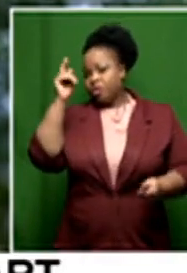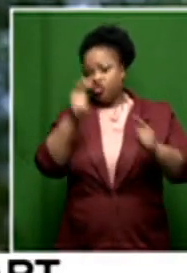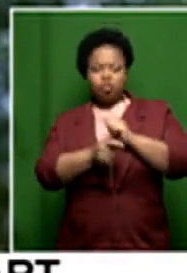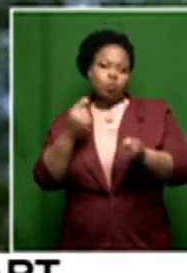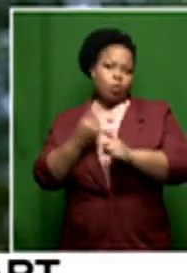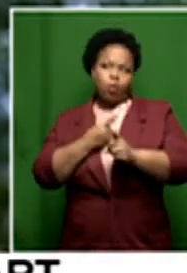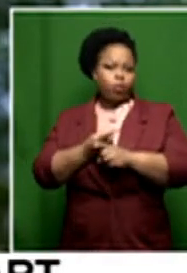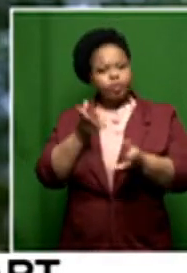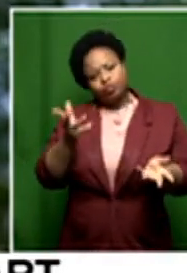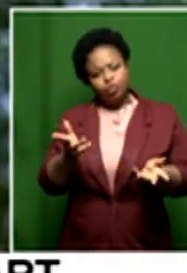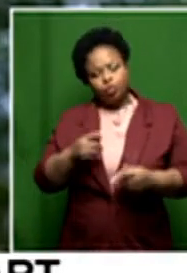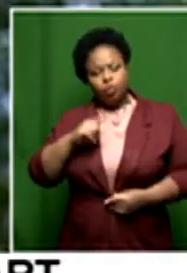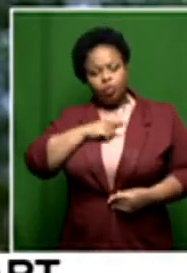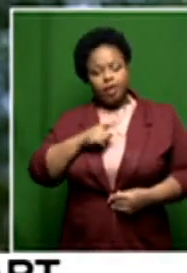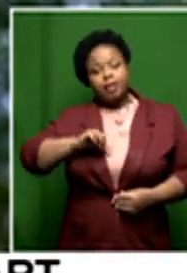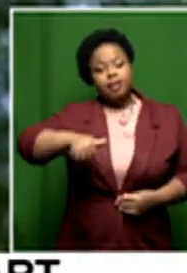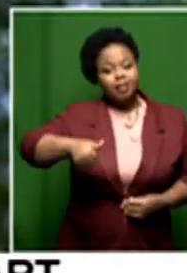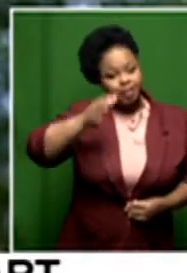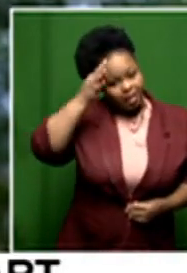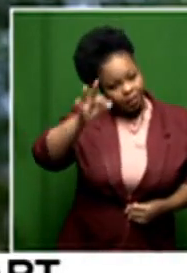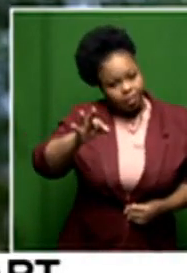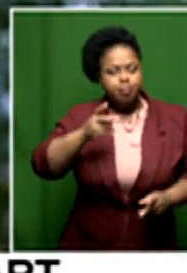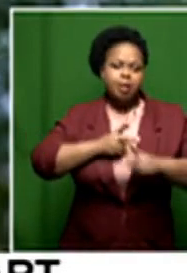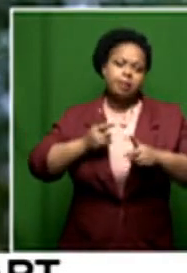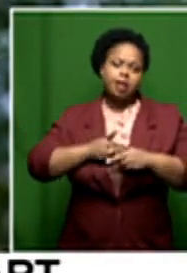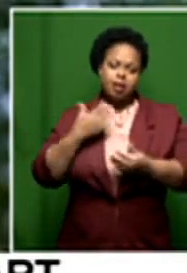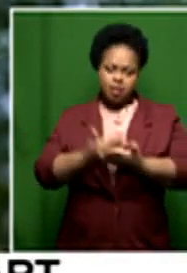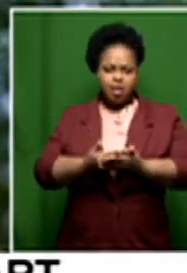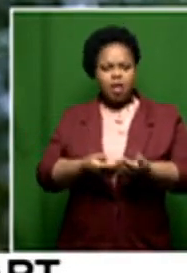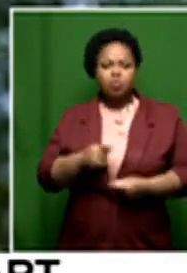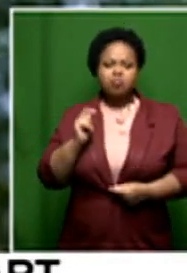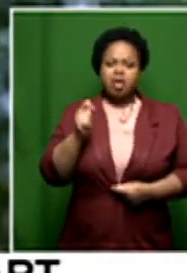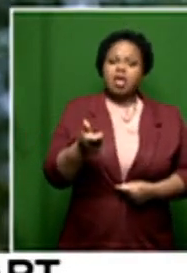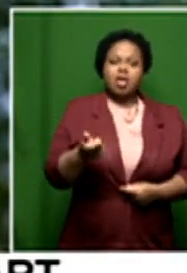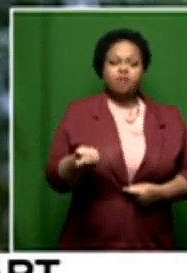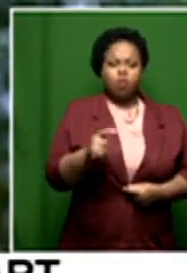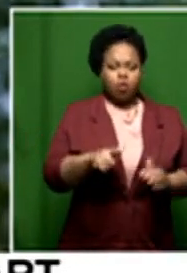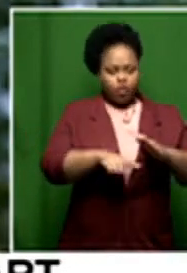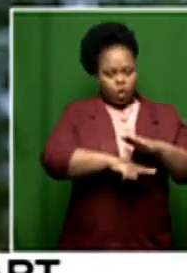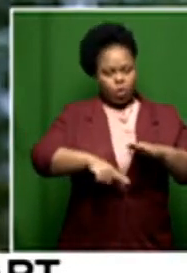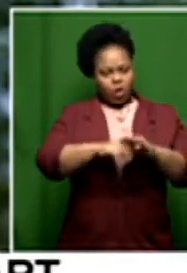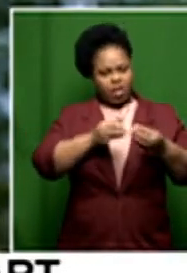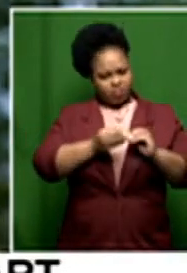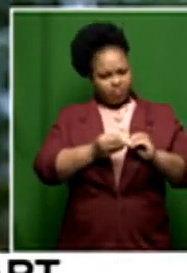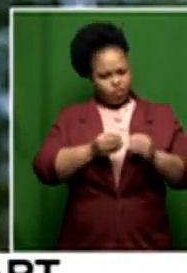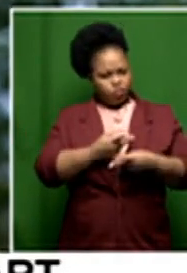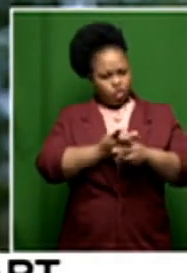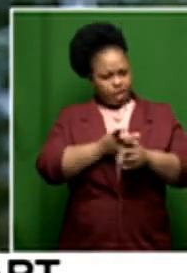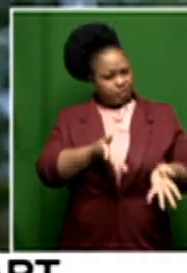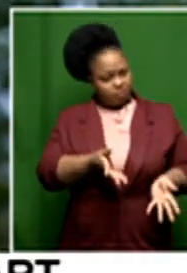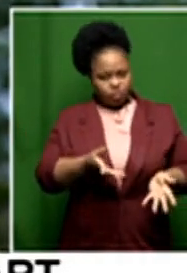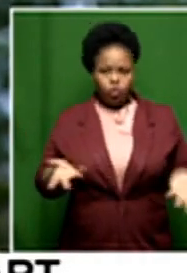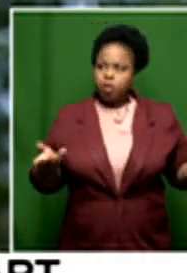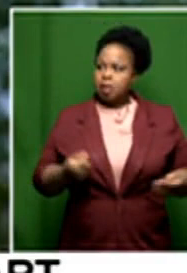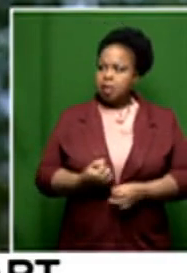governments always do, that the next government is also prepared to pay a higher price for the locally produced product and doesn't say,